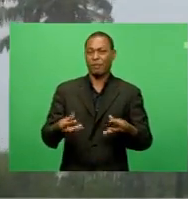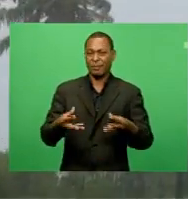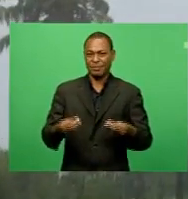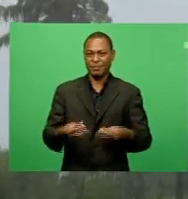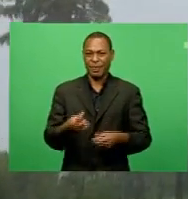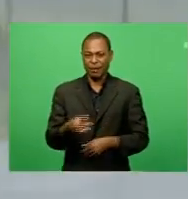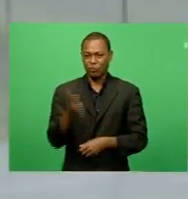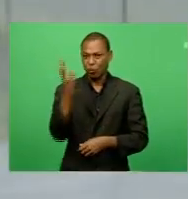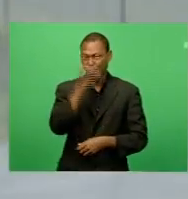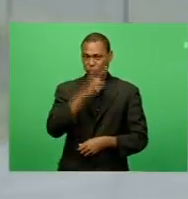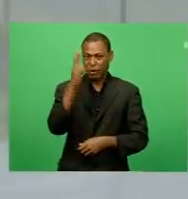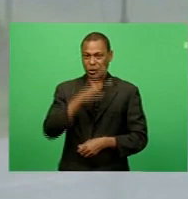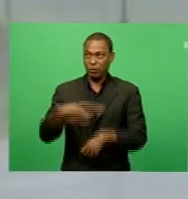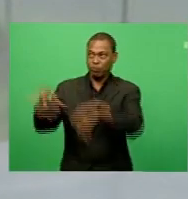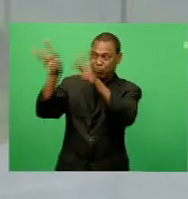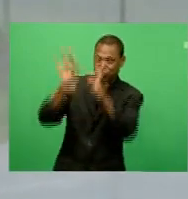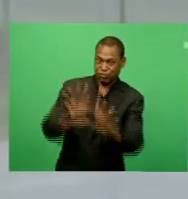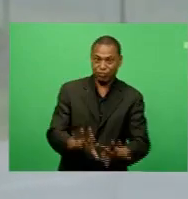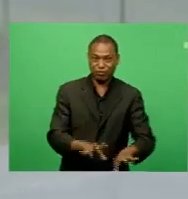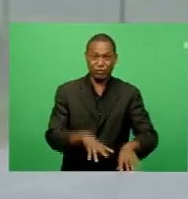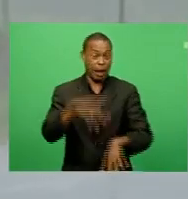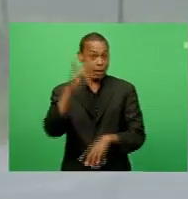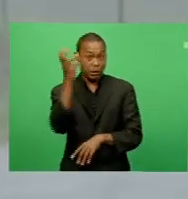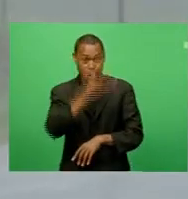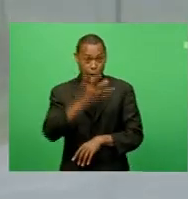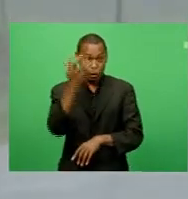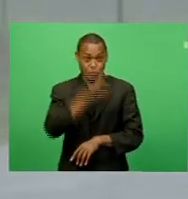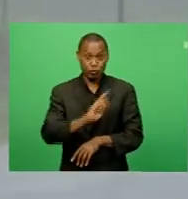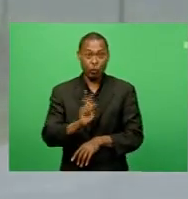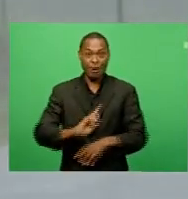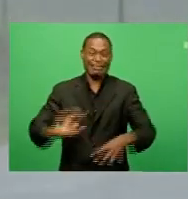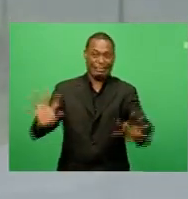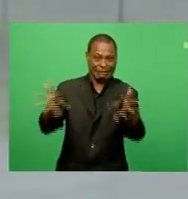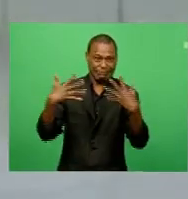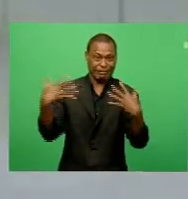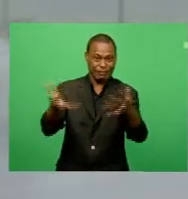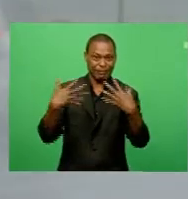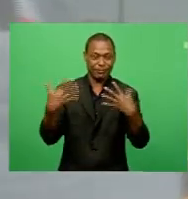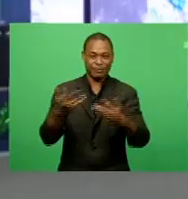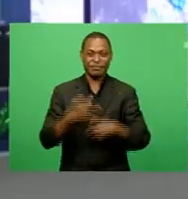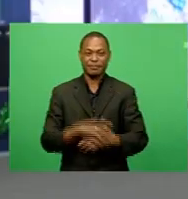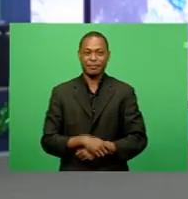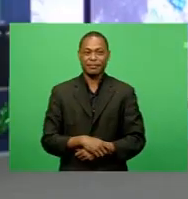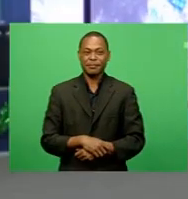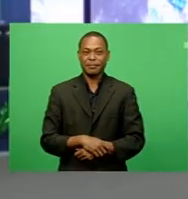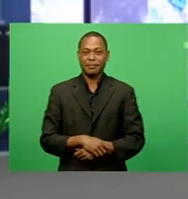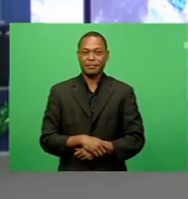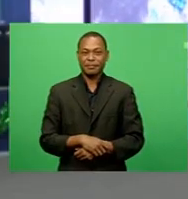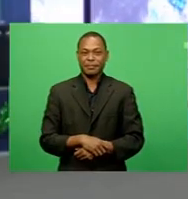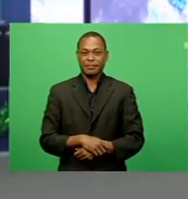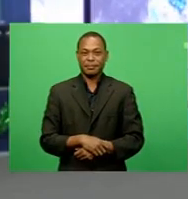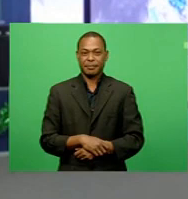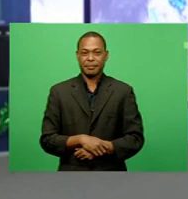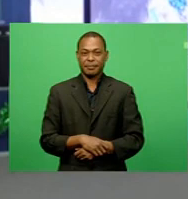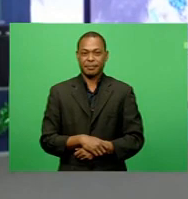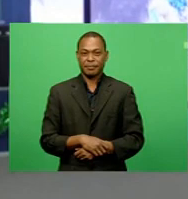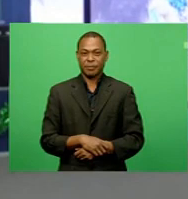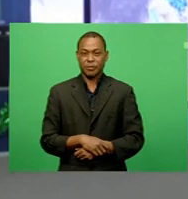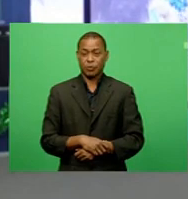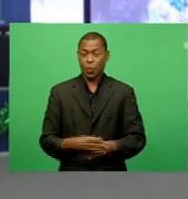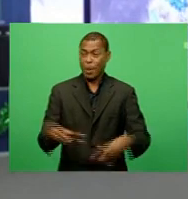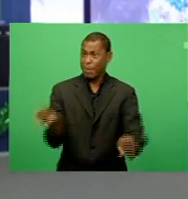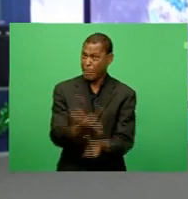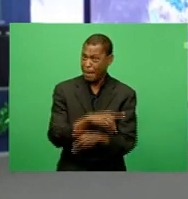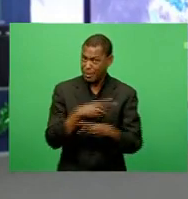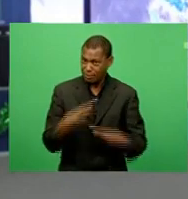of landslides, but the real danger is the storm force winds. The extent of damaging and most